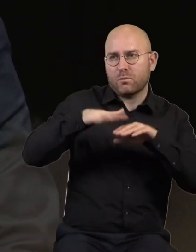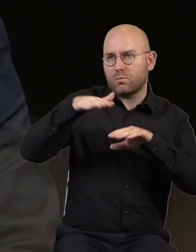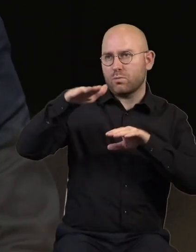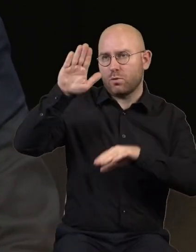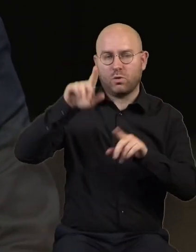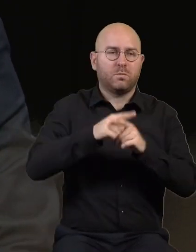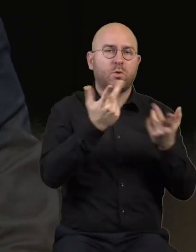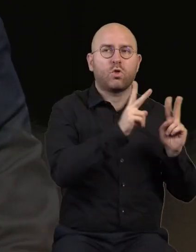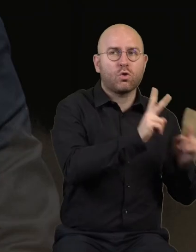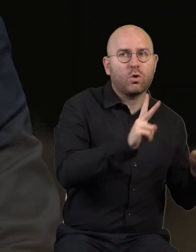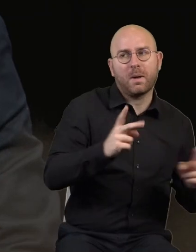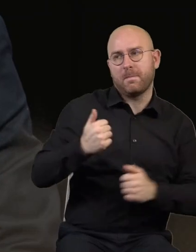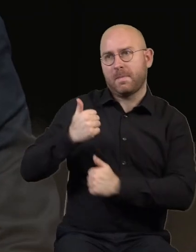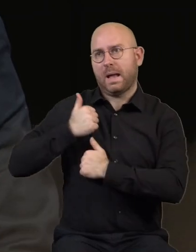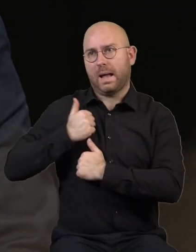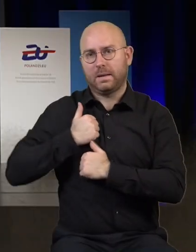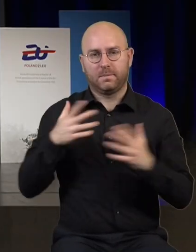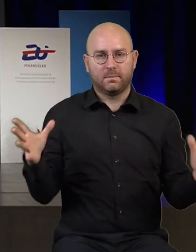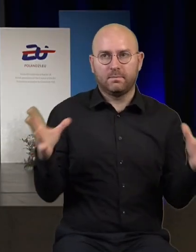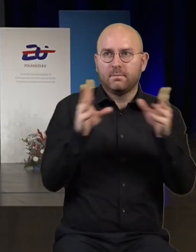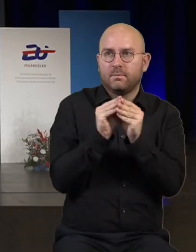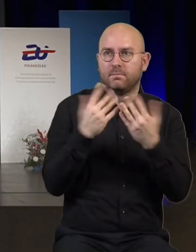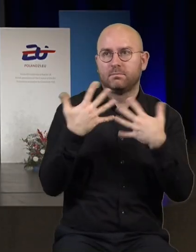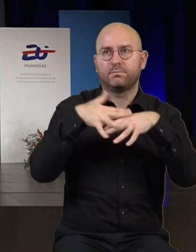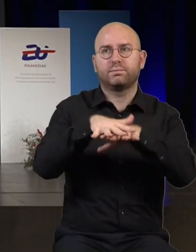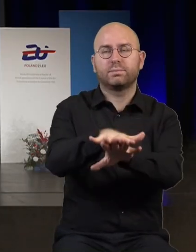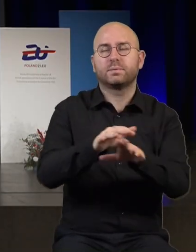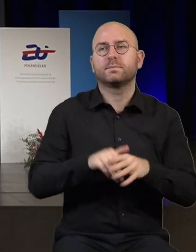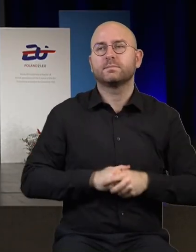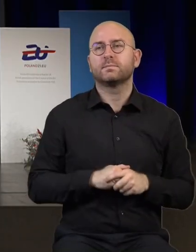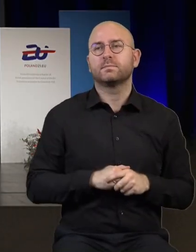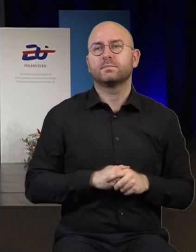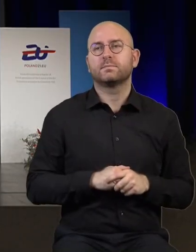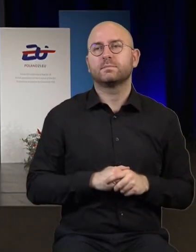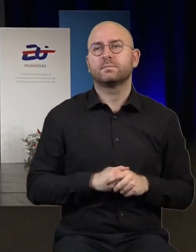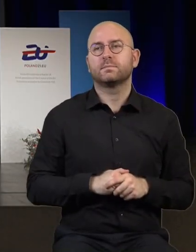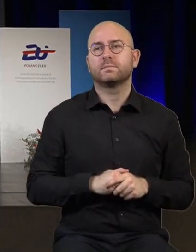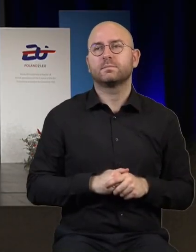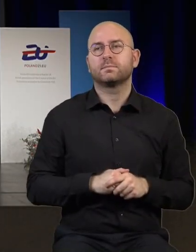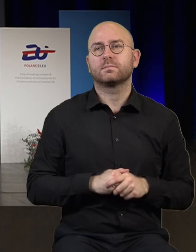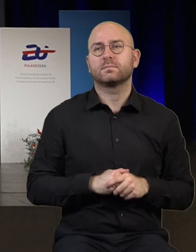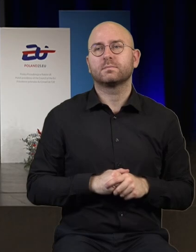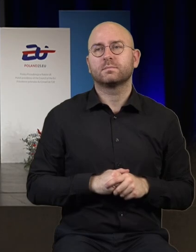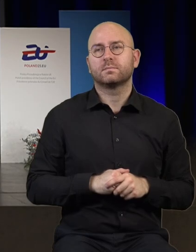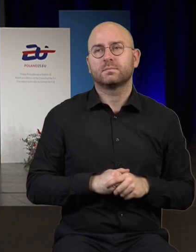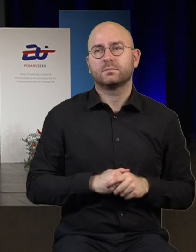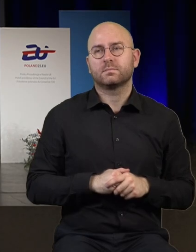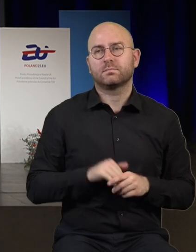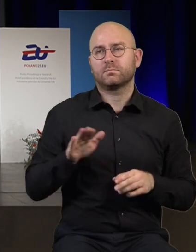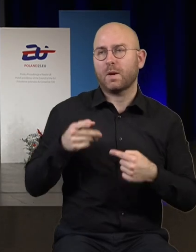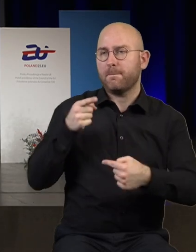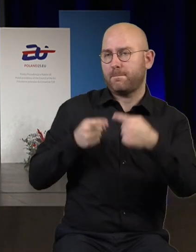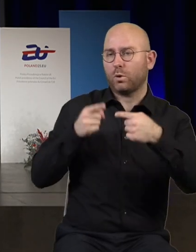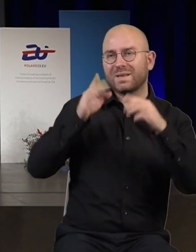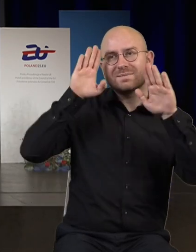defense and security policies. Let me also raise another issue. To do it